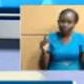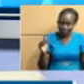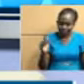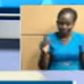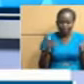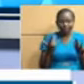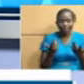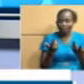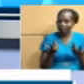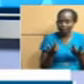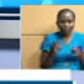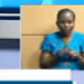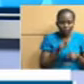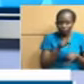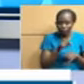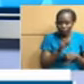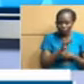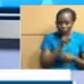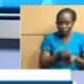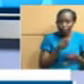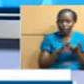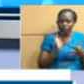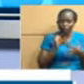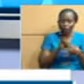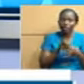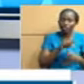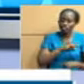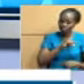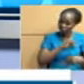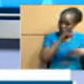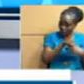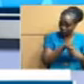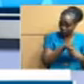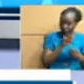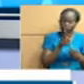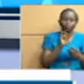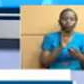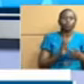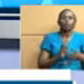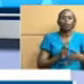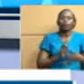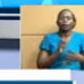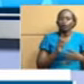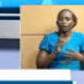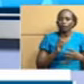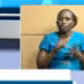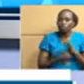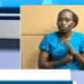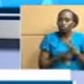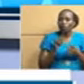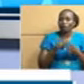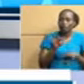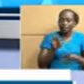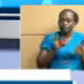non-discrimination, and in doing that we have to incorporate the gender perspective, and also look into the issues of selection